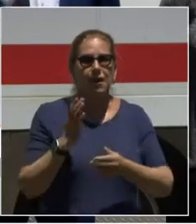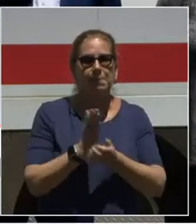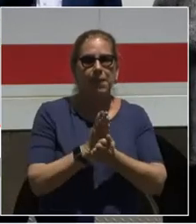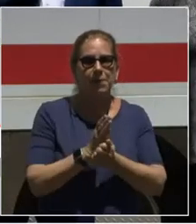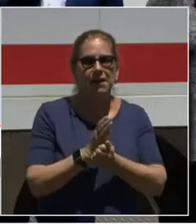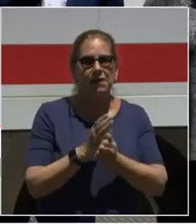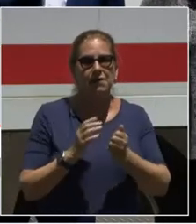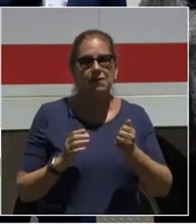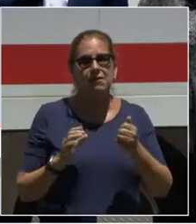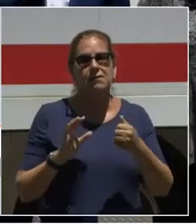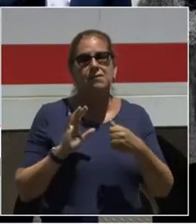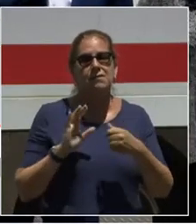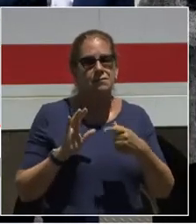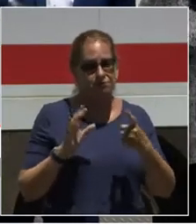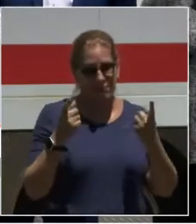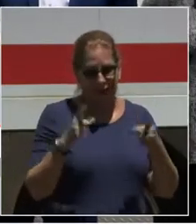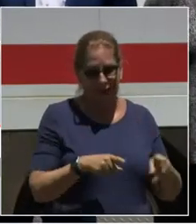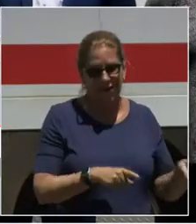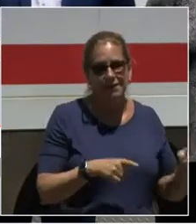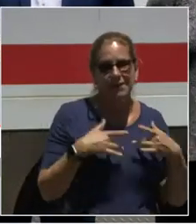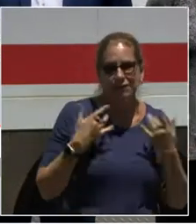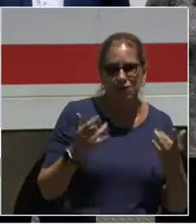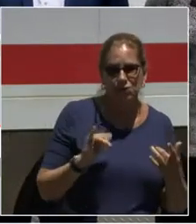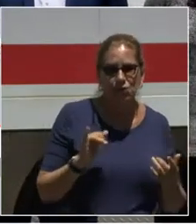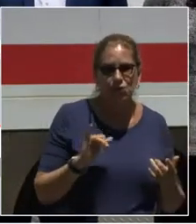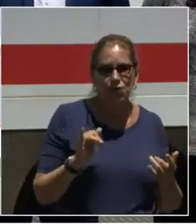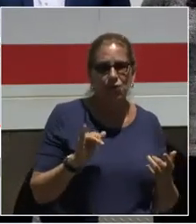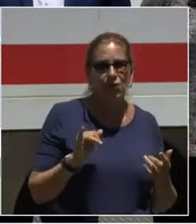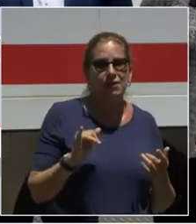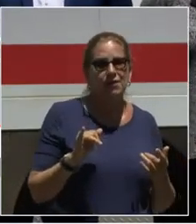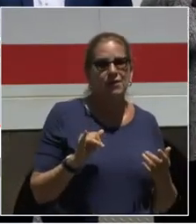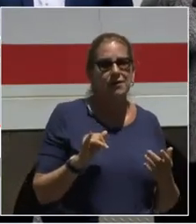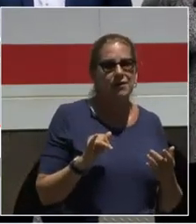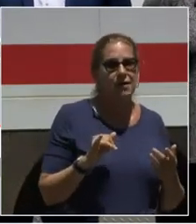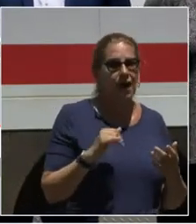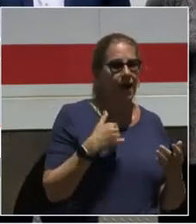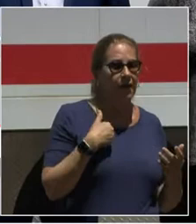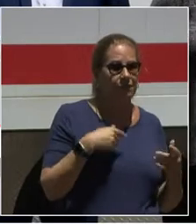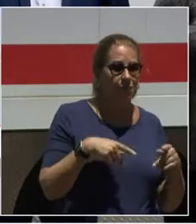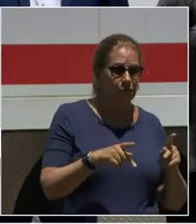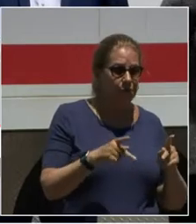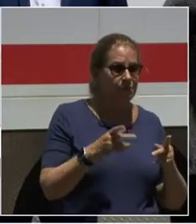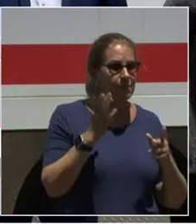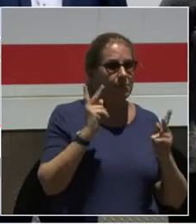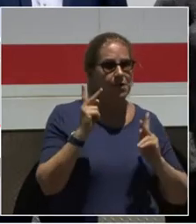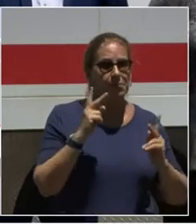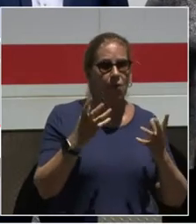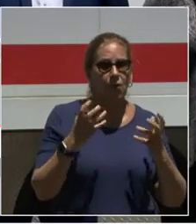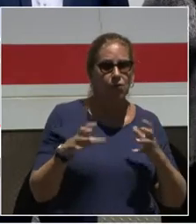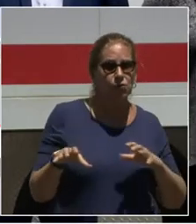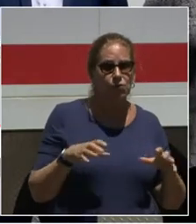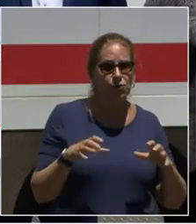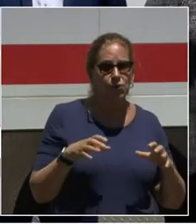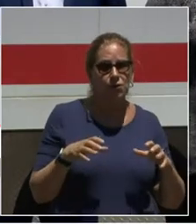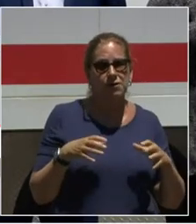those permits and plans proceed, there could be impacts to traffic.